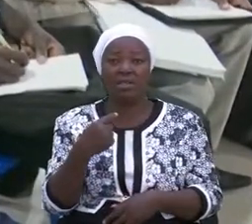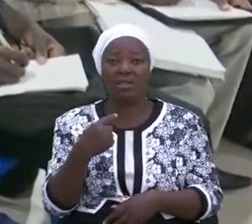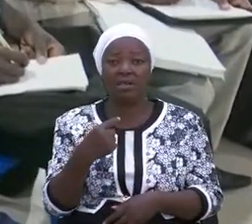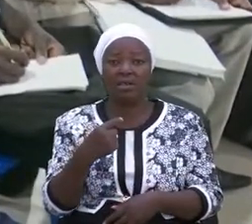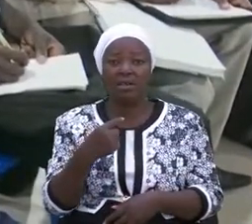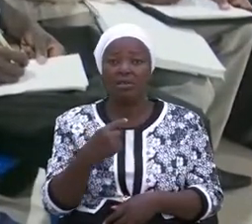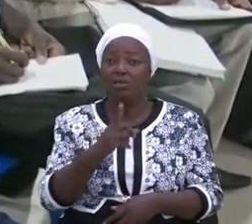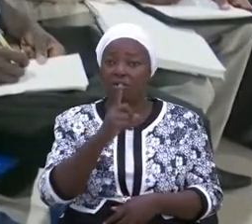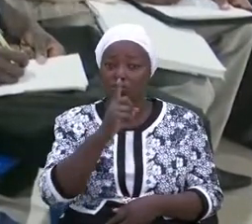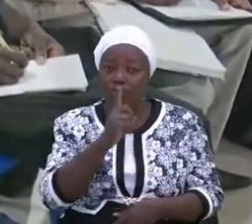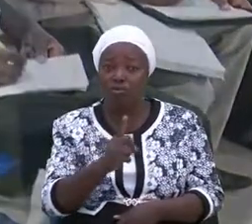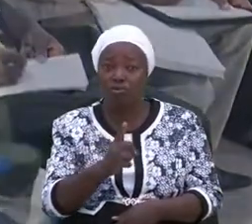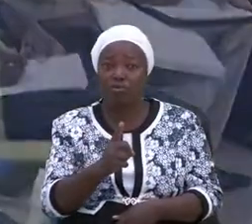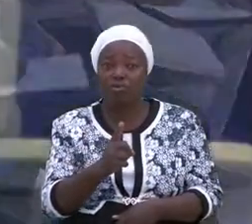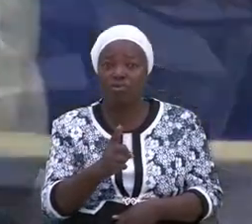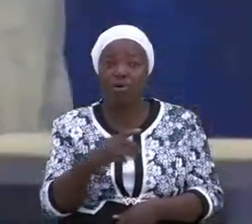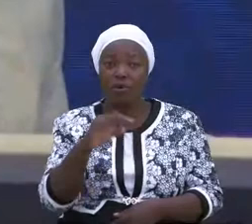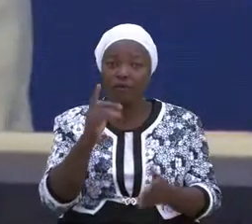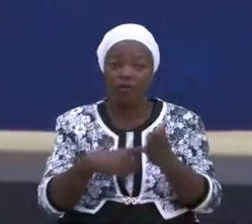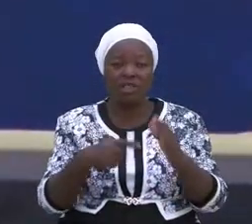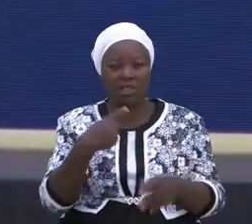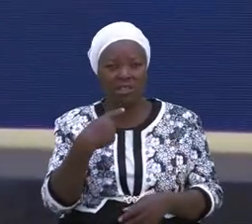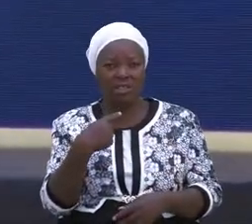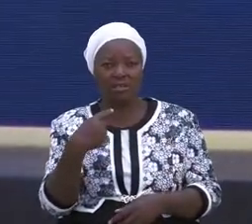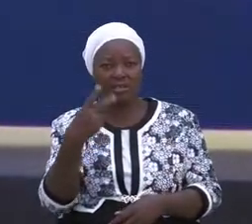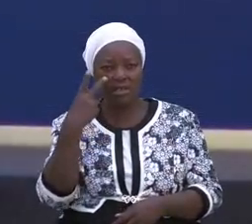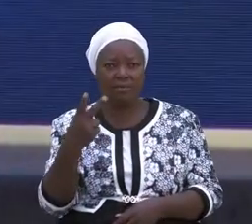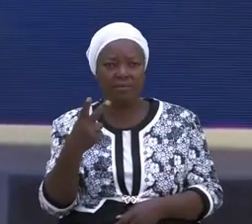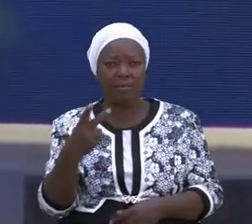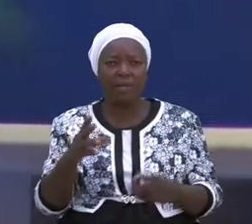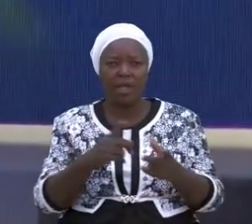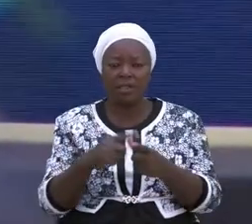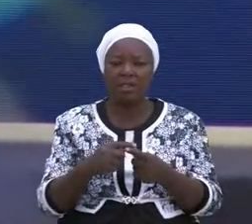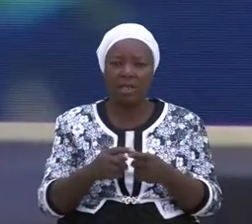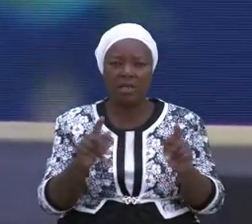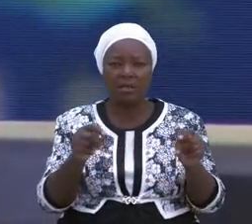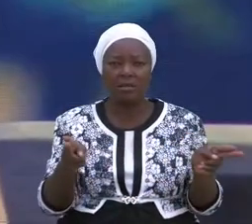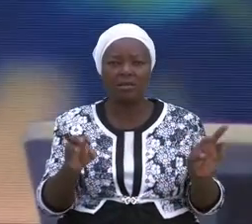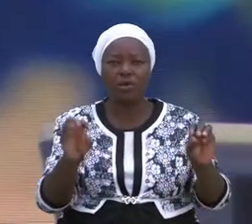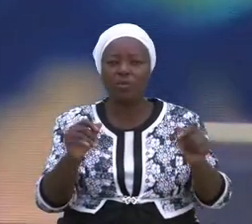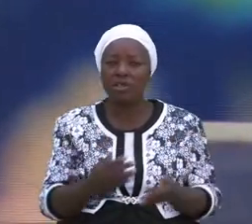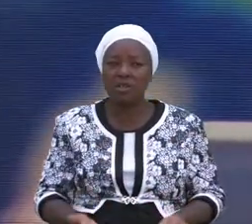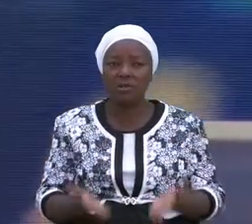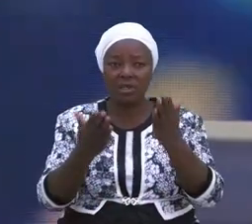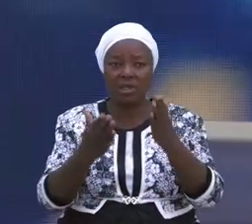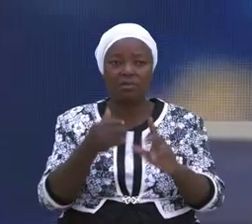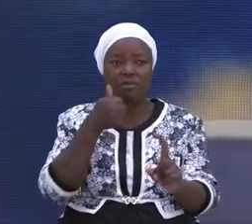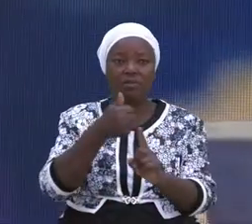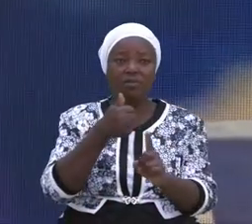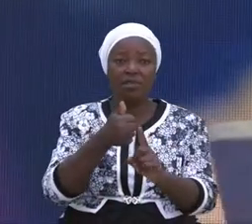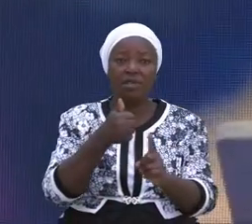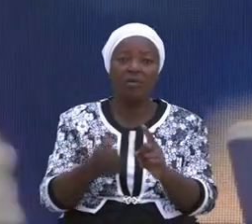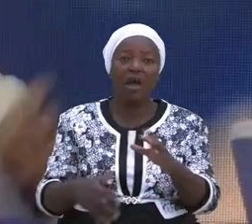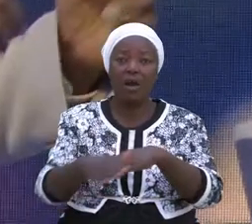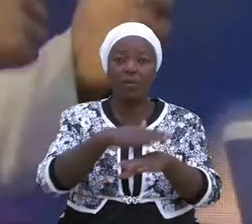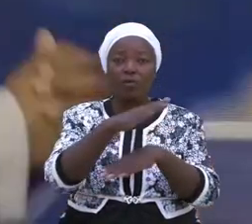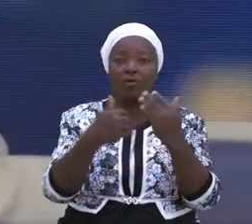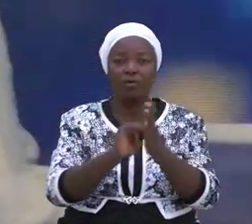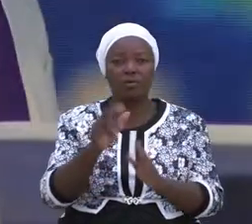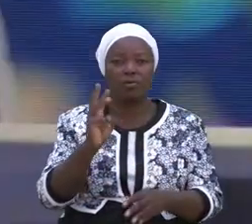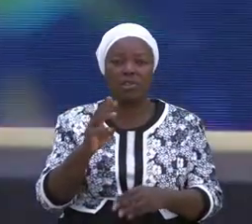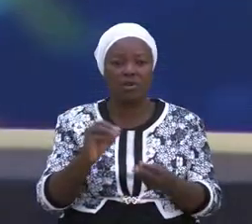exactly what they had seen. Now Thomas exalted himself above those witnesses. Number